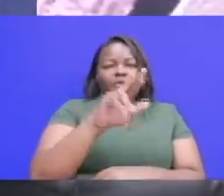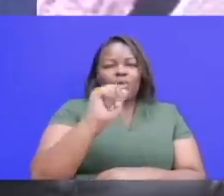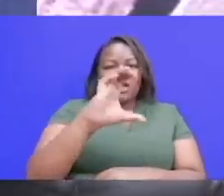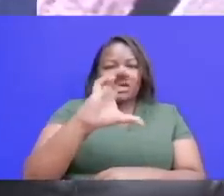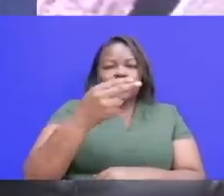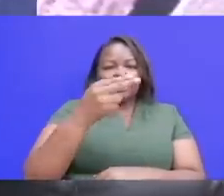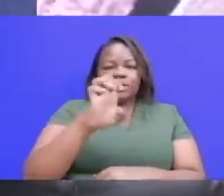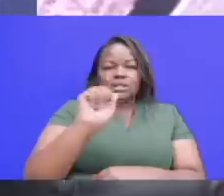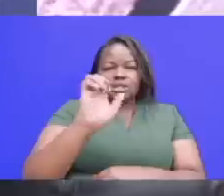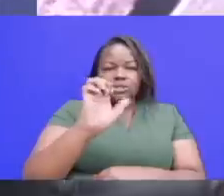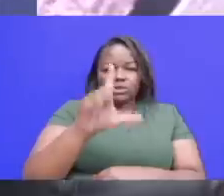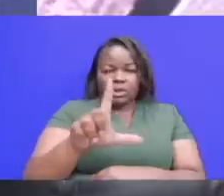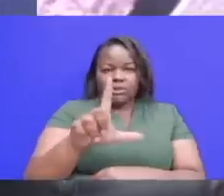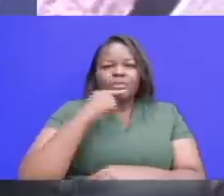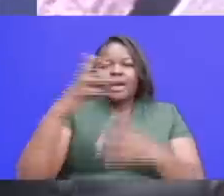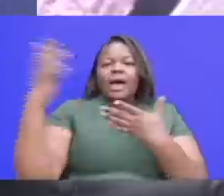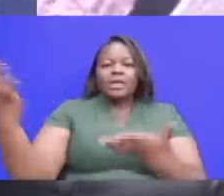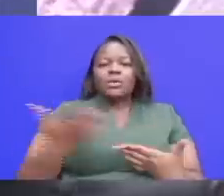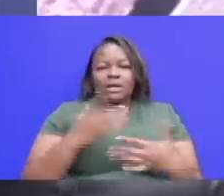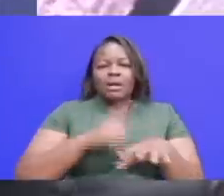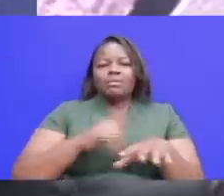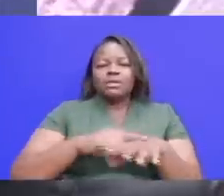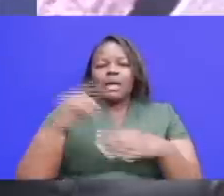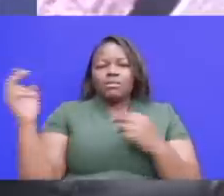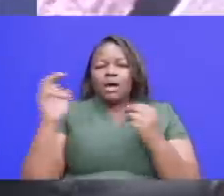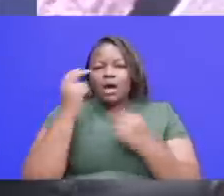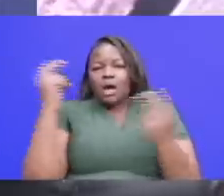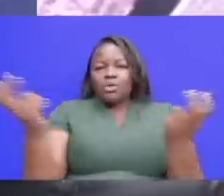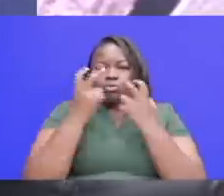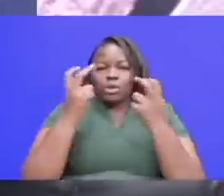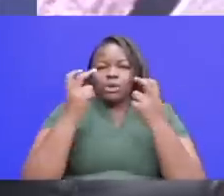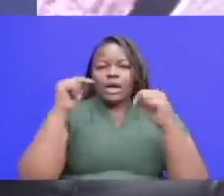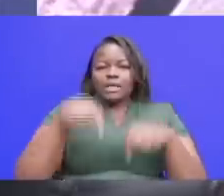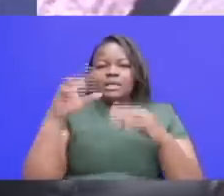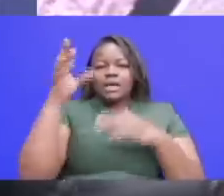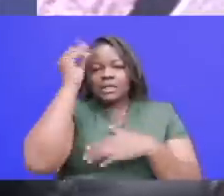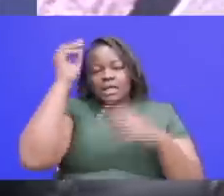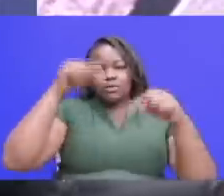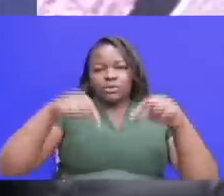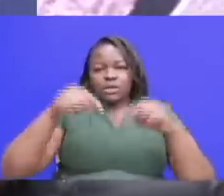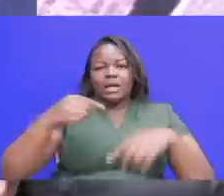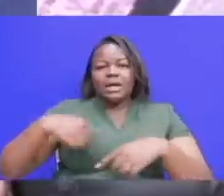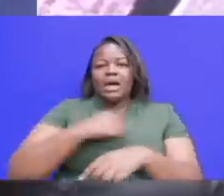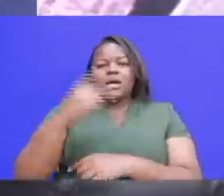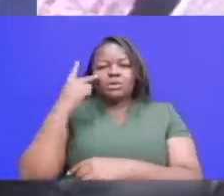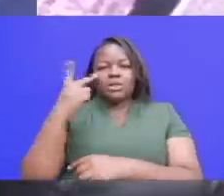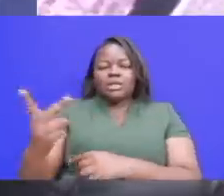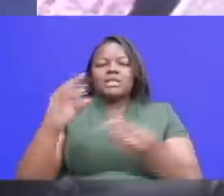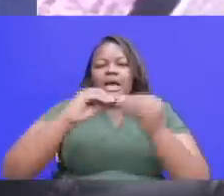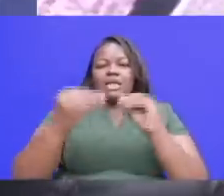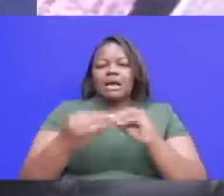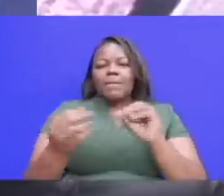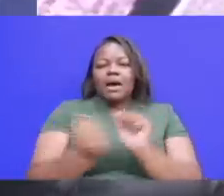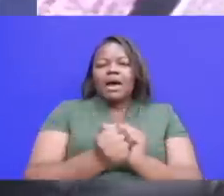And welcome, even as we look into the study of this, we are looking at our episode number